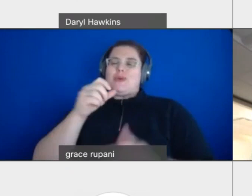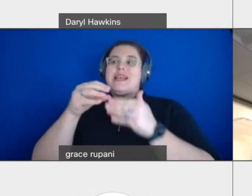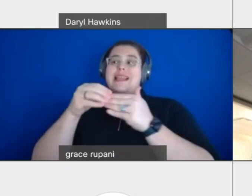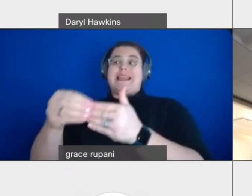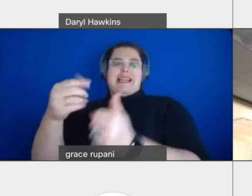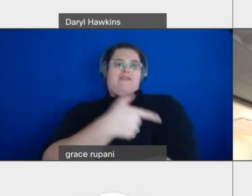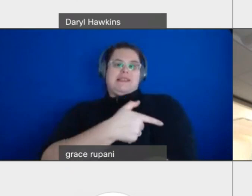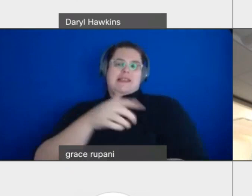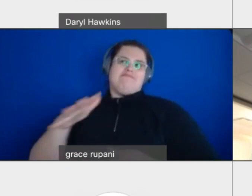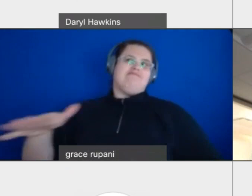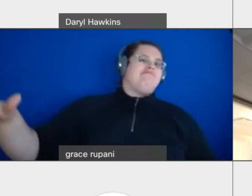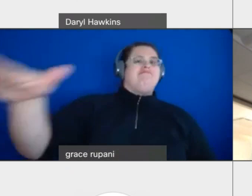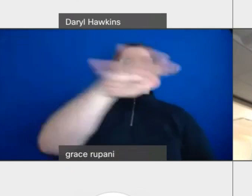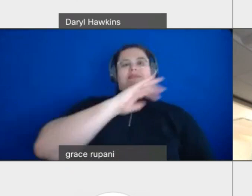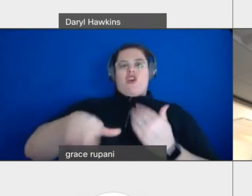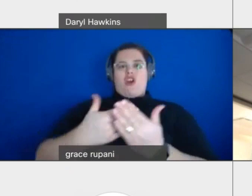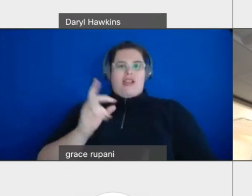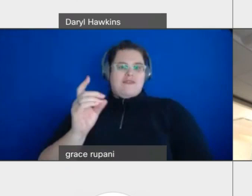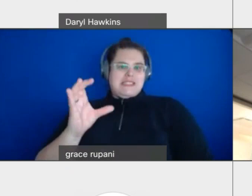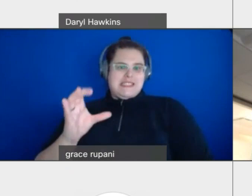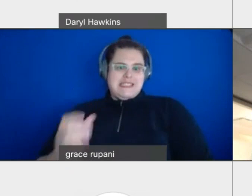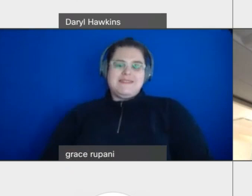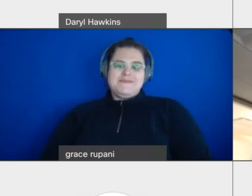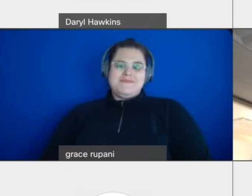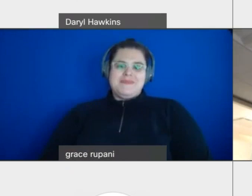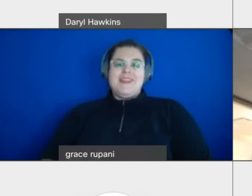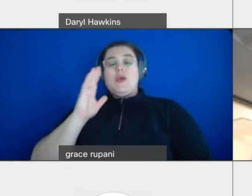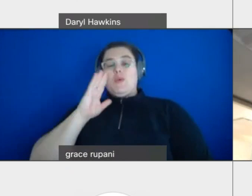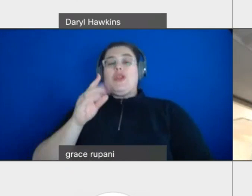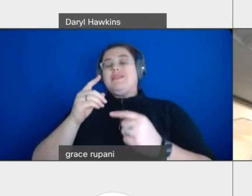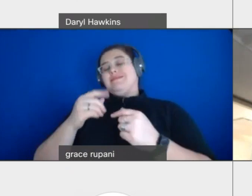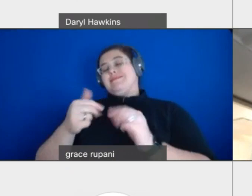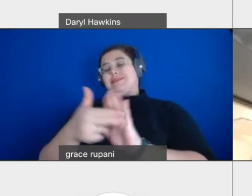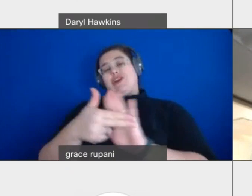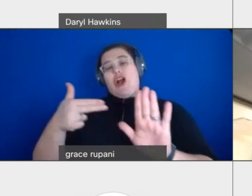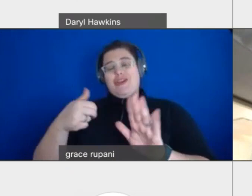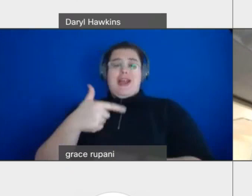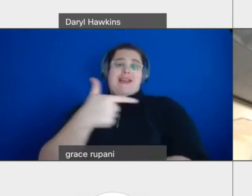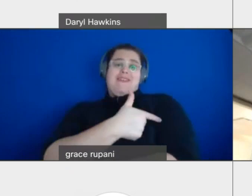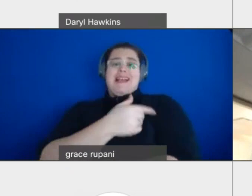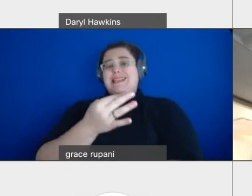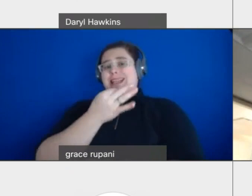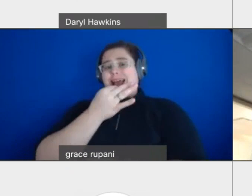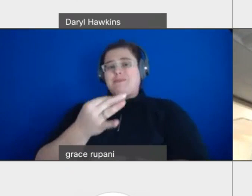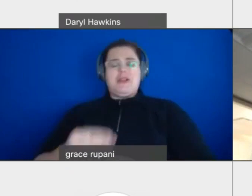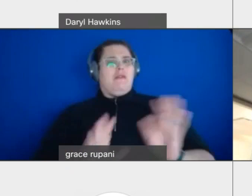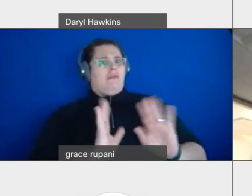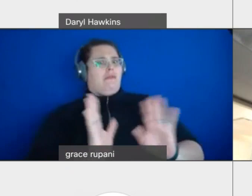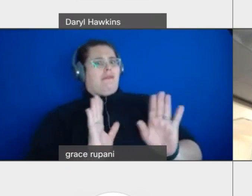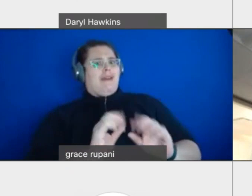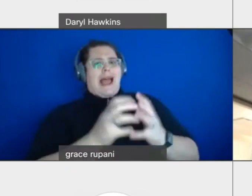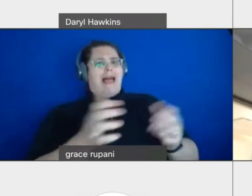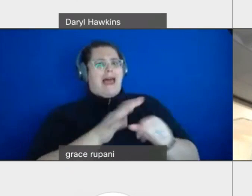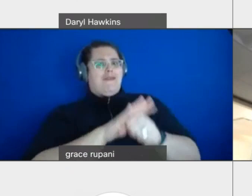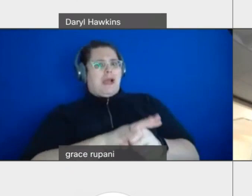Shaw, and will heretofore refer to her as the vaccine expert. And oh my goodness, no, that's a lot of pressure.